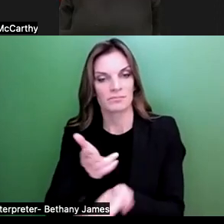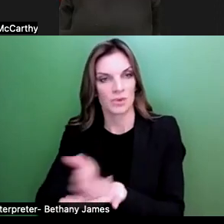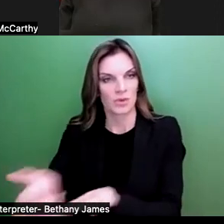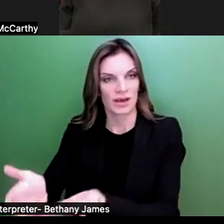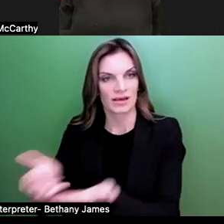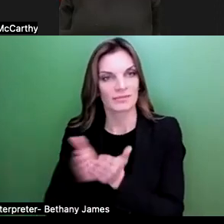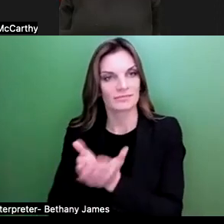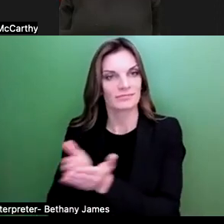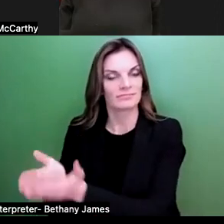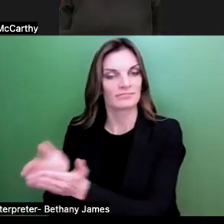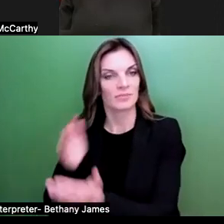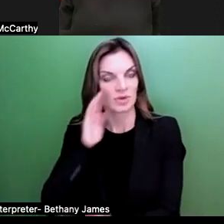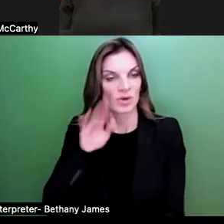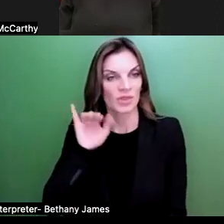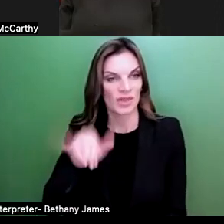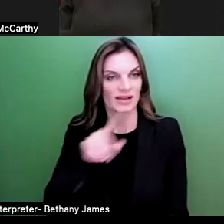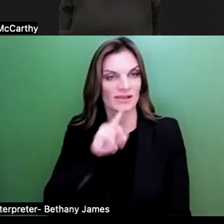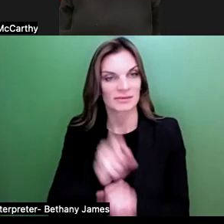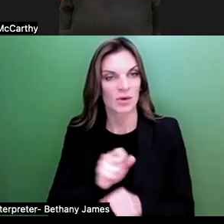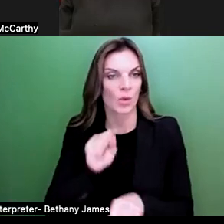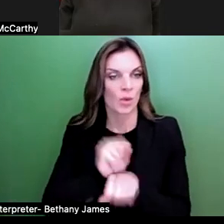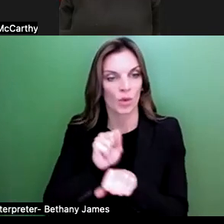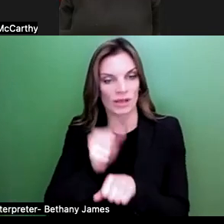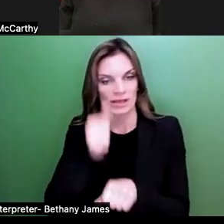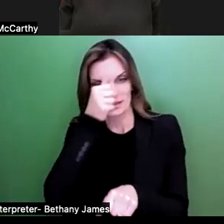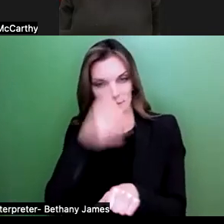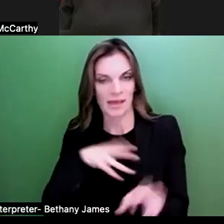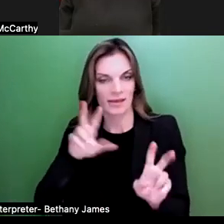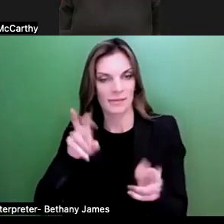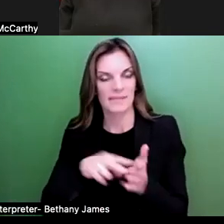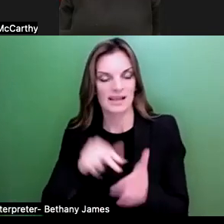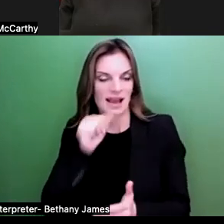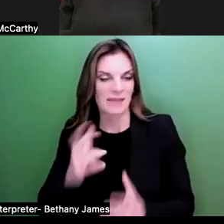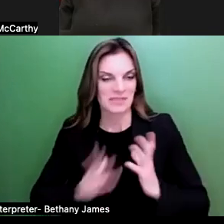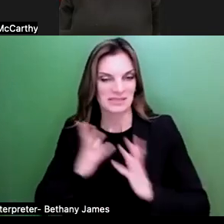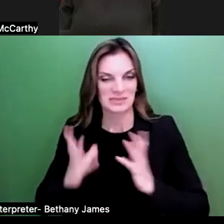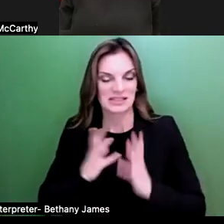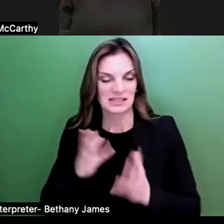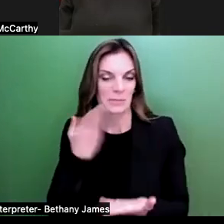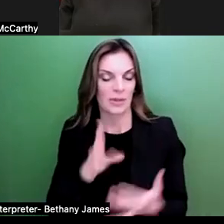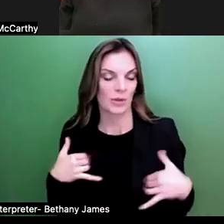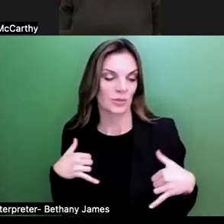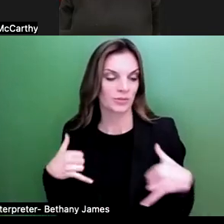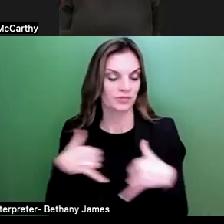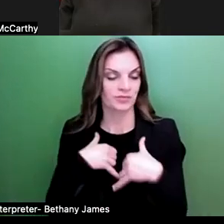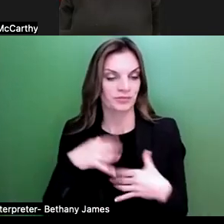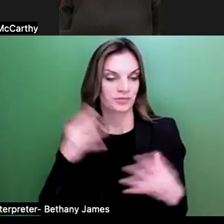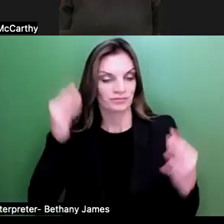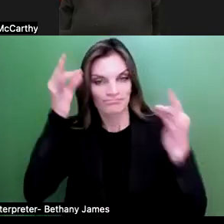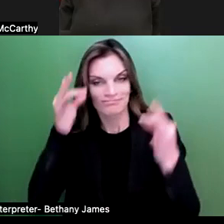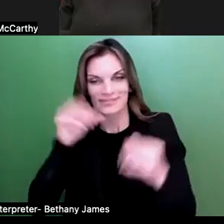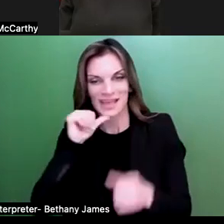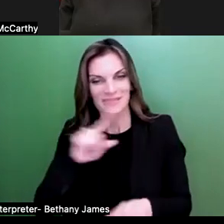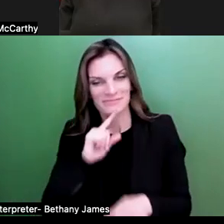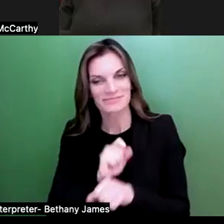in a bad sense, but it's a working man's marina. It's not a ritzy, fancy marina where people wear their blue blazers and captain hats. It's a